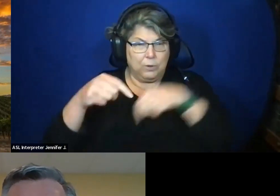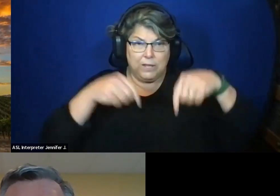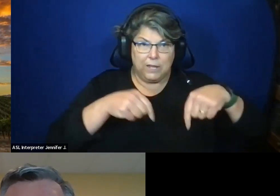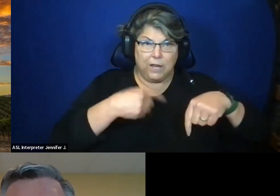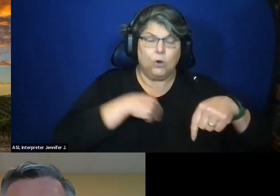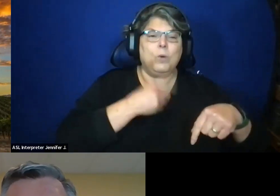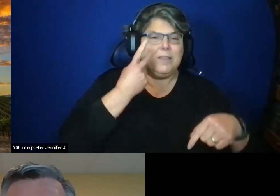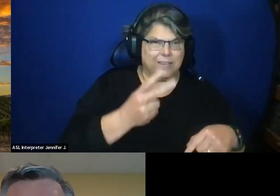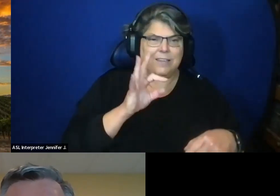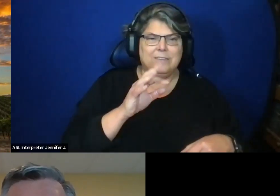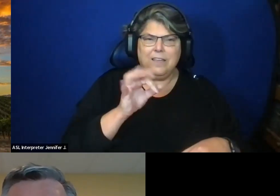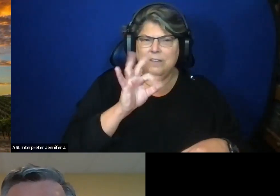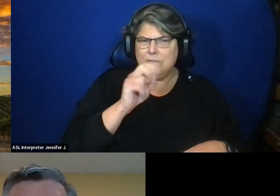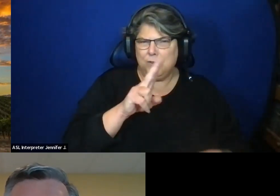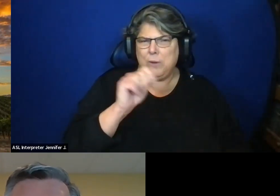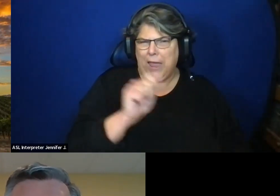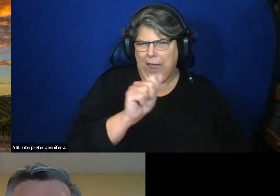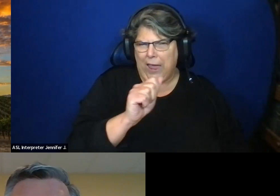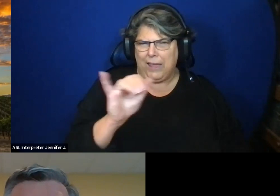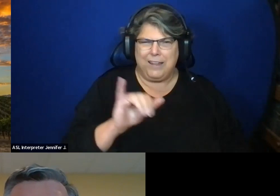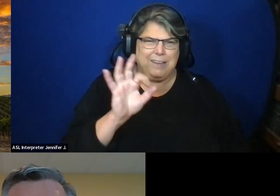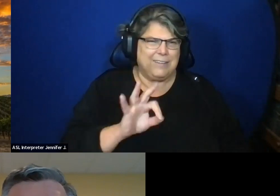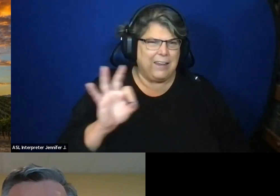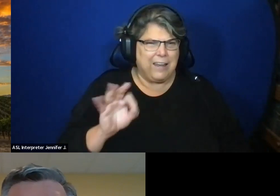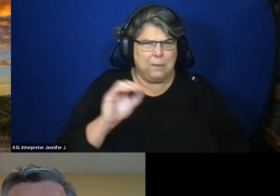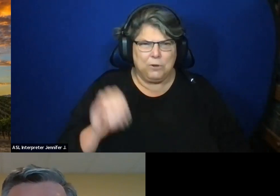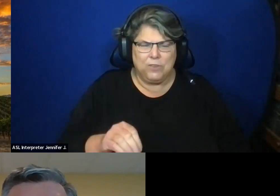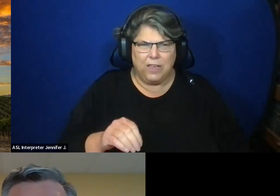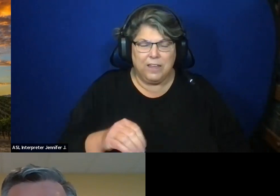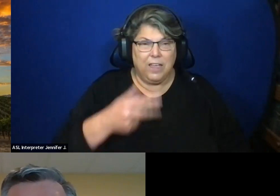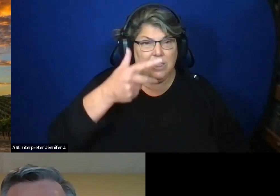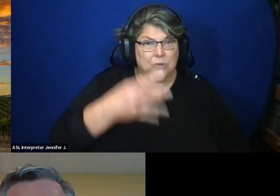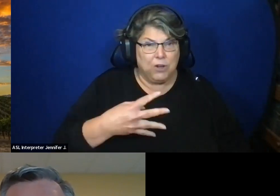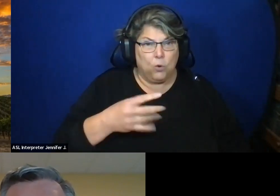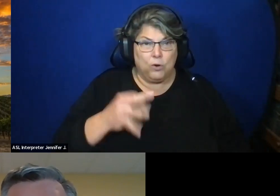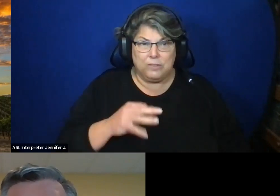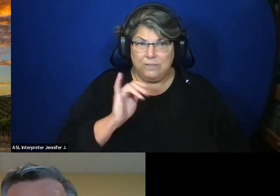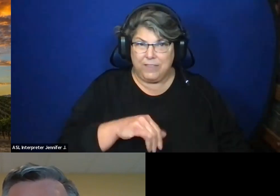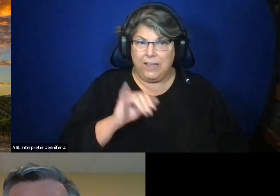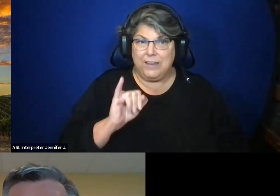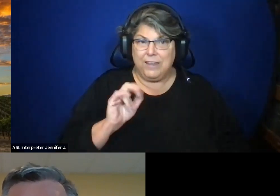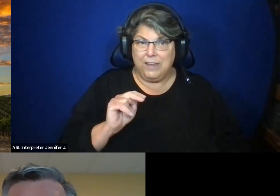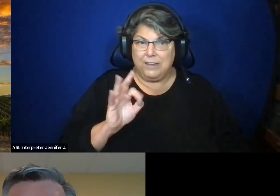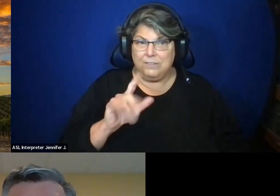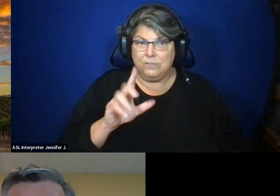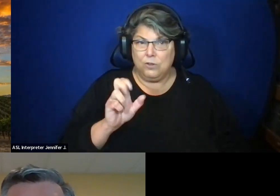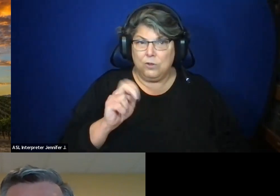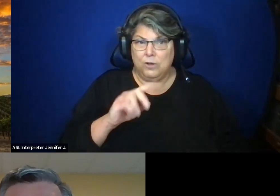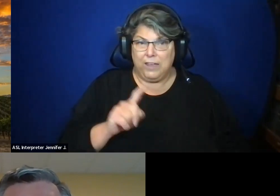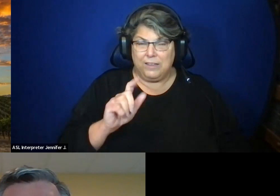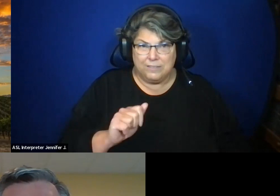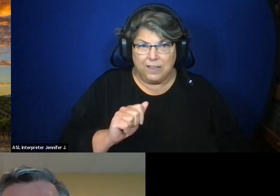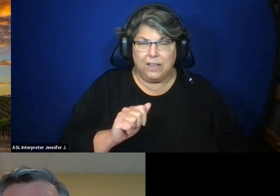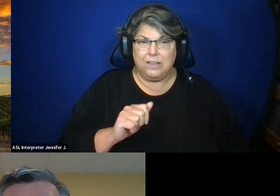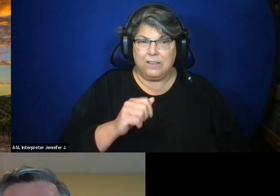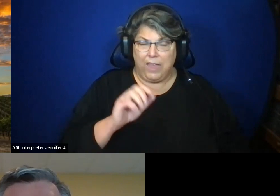is influenza A, like 99%. And 3/4 or more of that influenza A is H3N2, the same strain